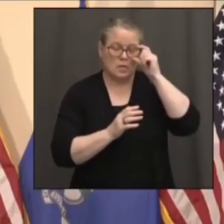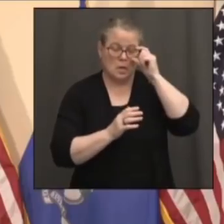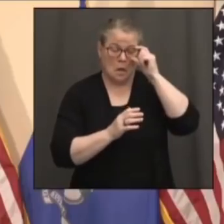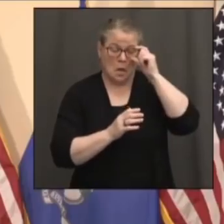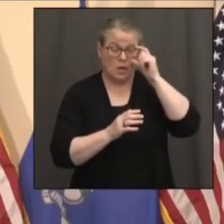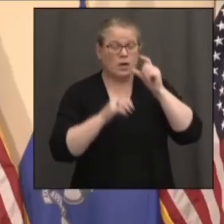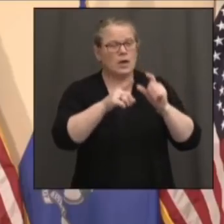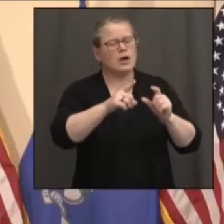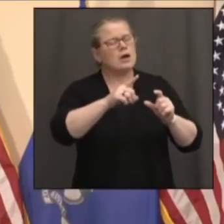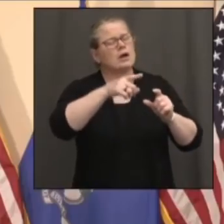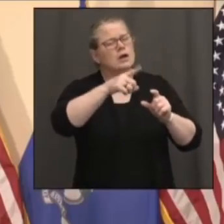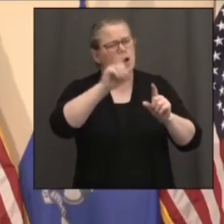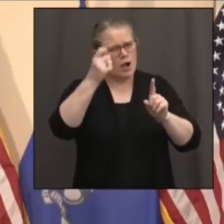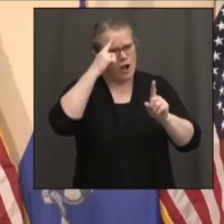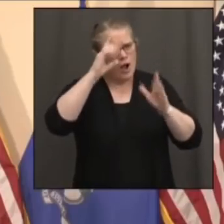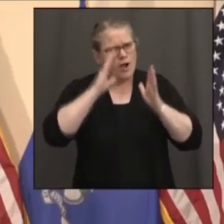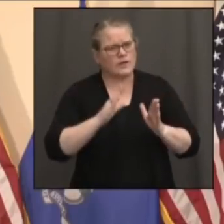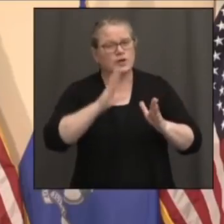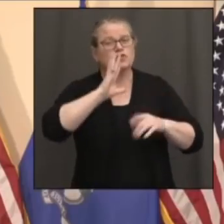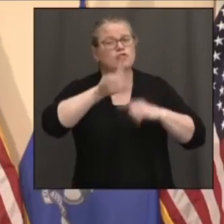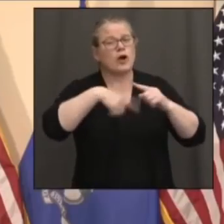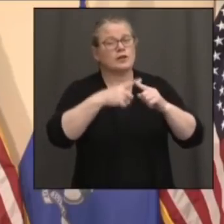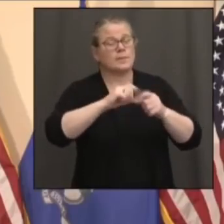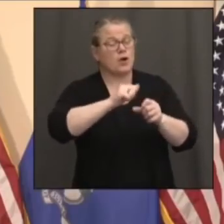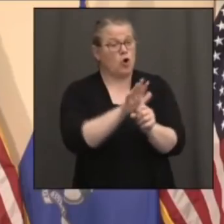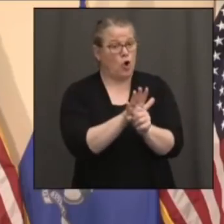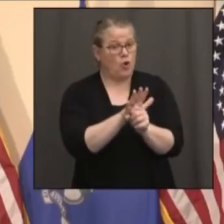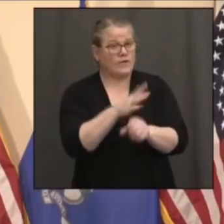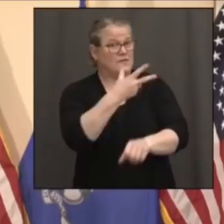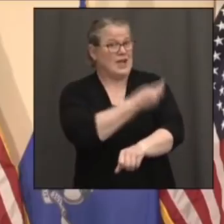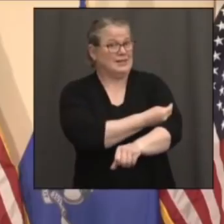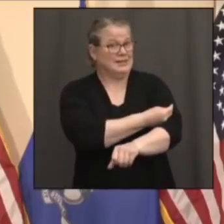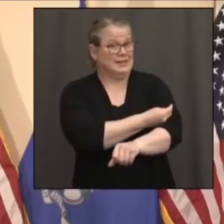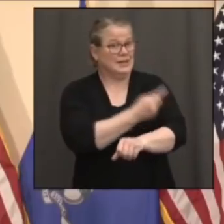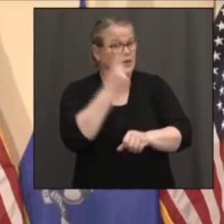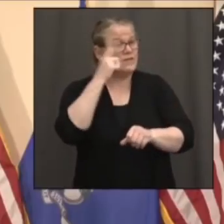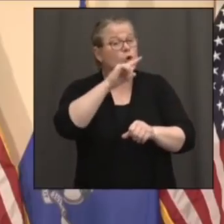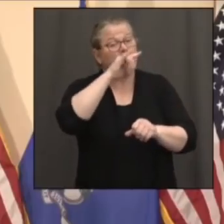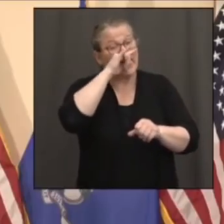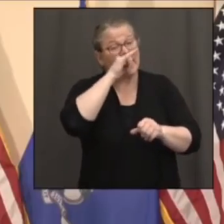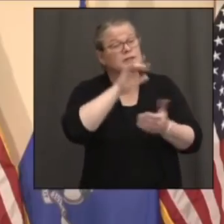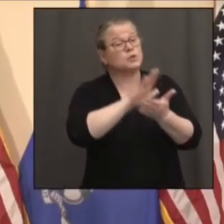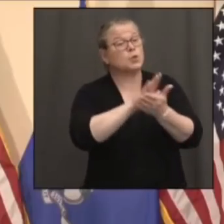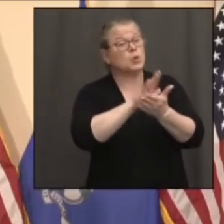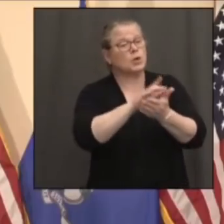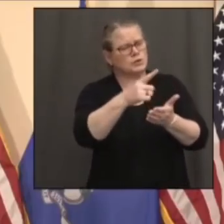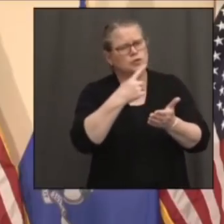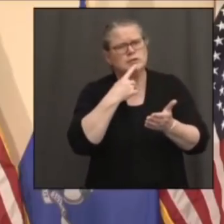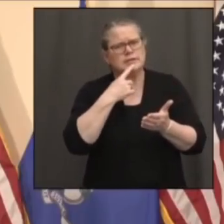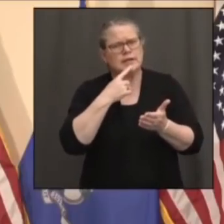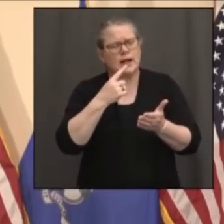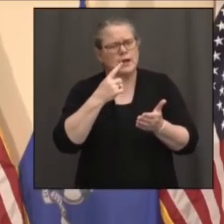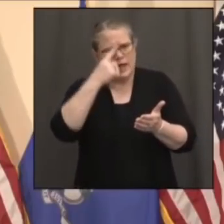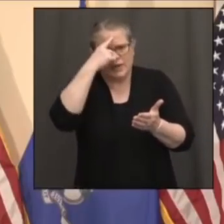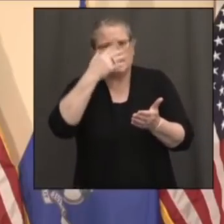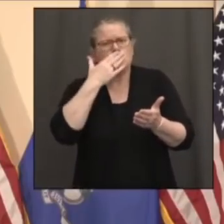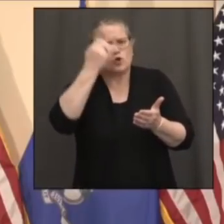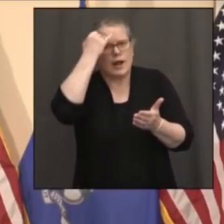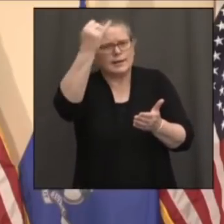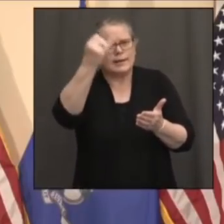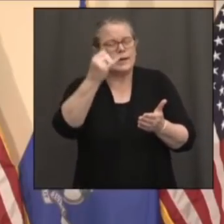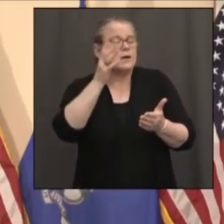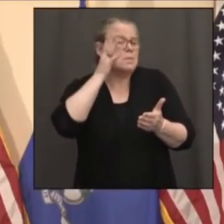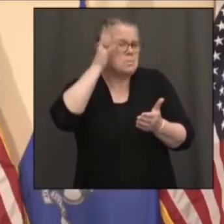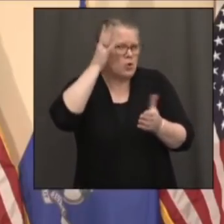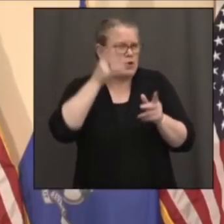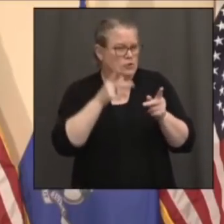COVID-19, COVID vaccinations for school kids, you said, I think it would be a good idea to do with parental permission. So, this came